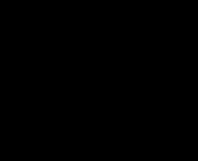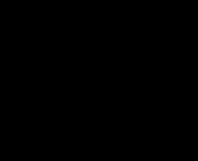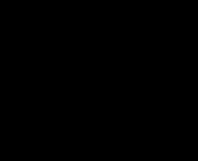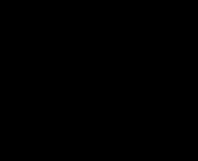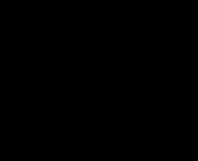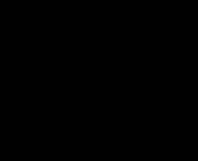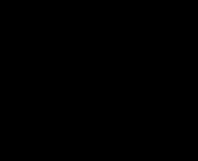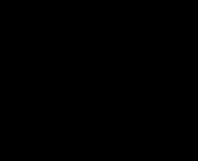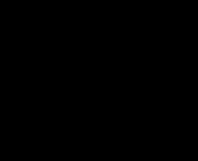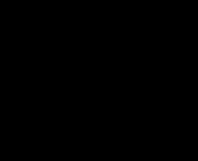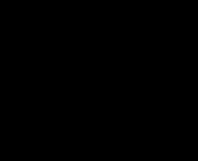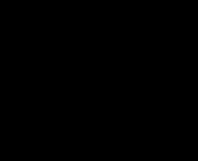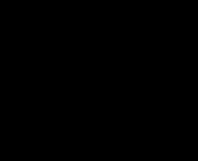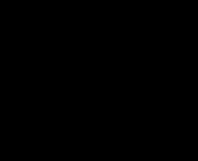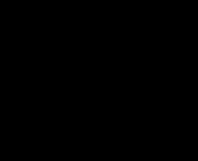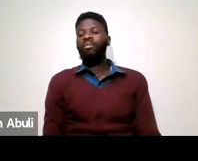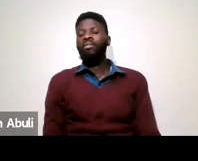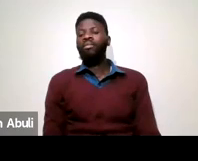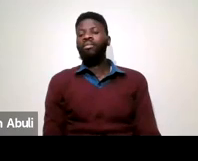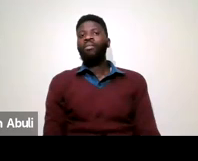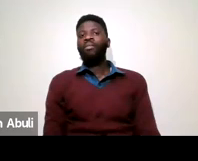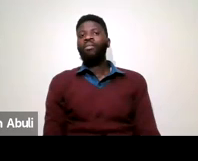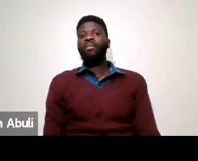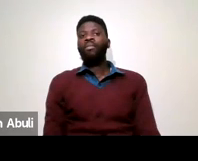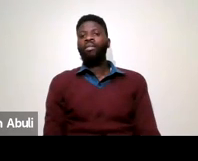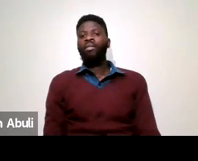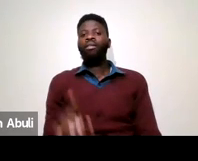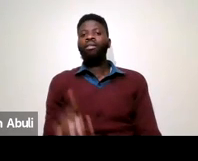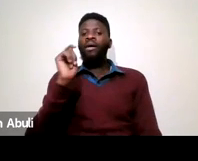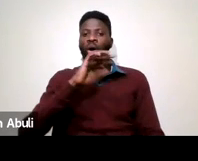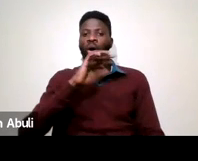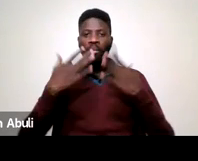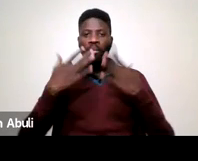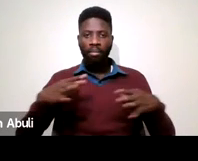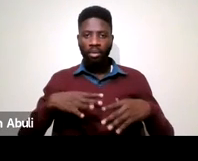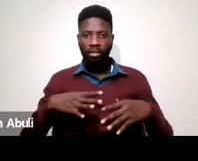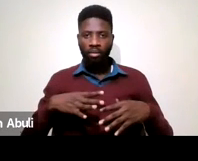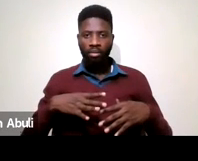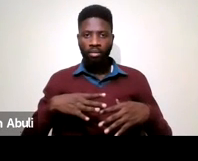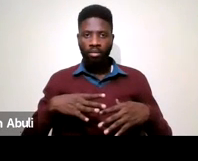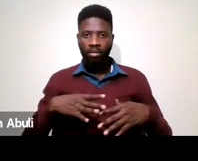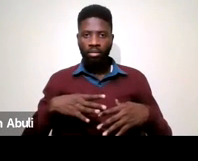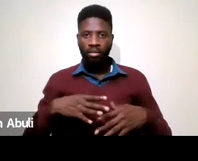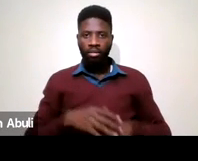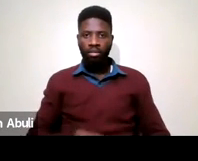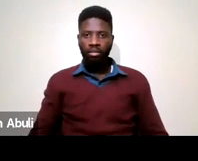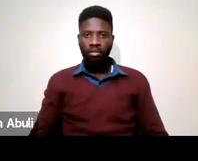Maybe you mute everybody, then George unmutes himself because we have some background noise. Yes.